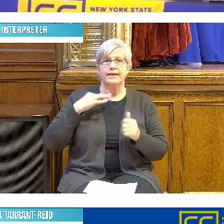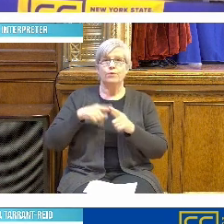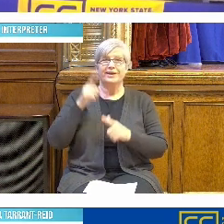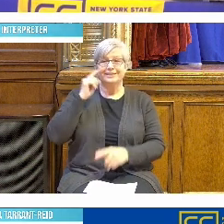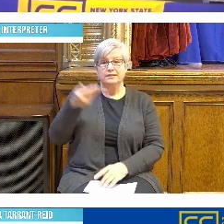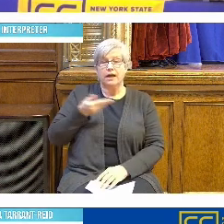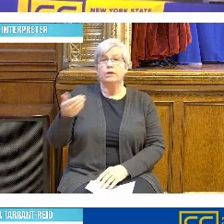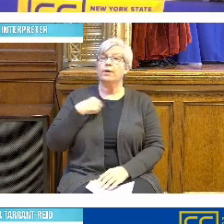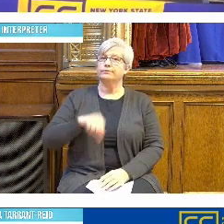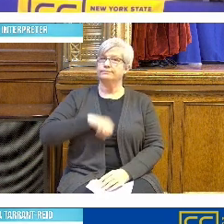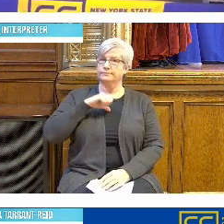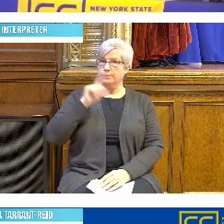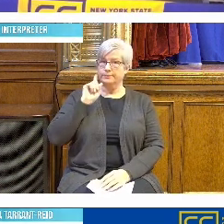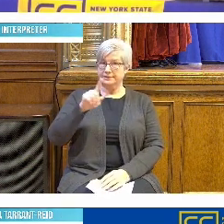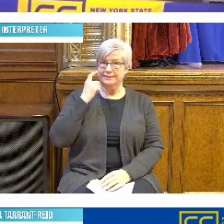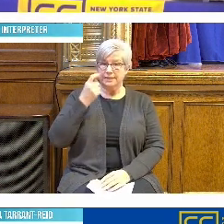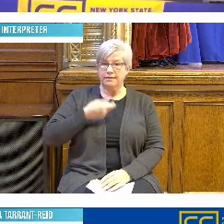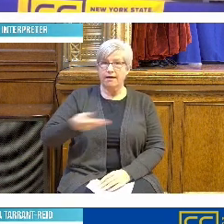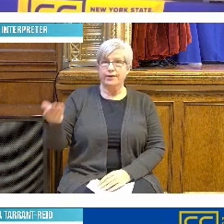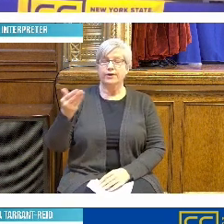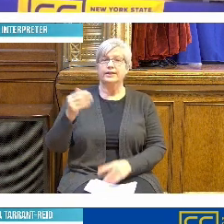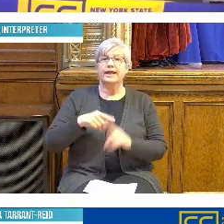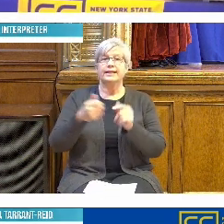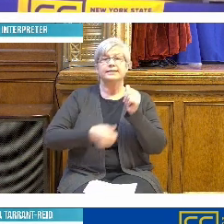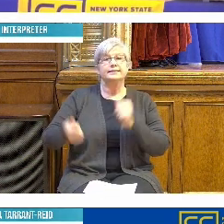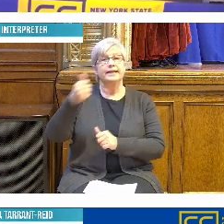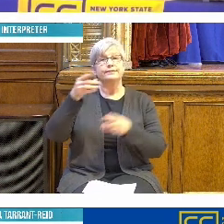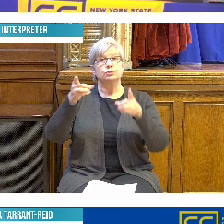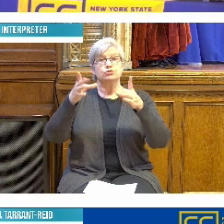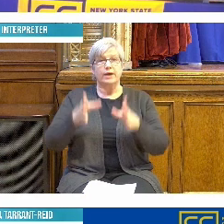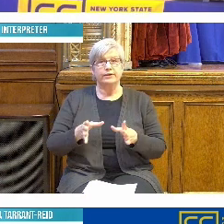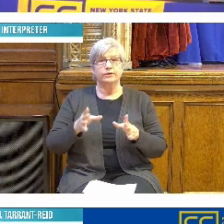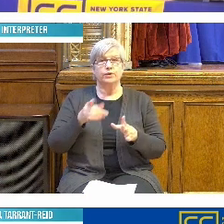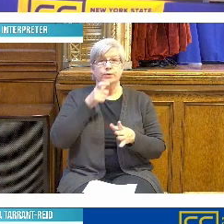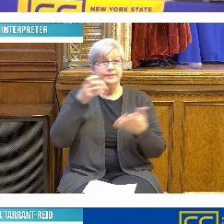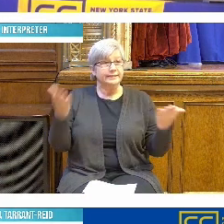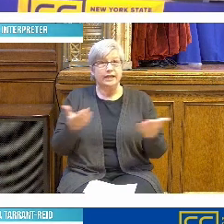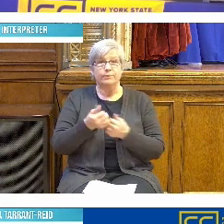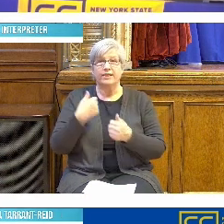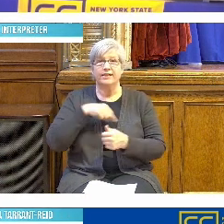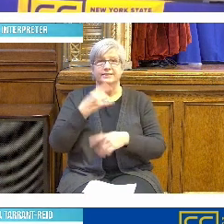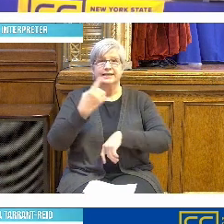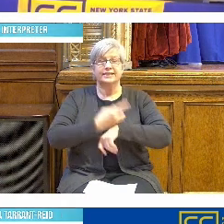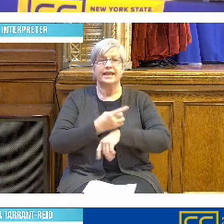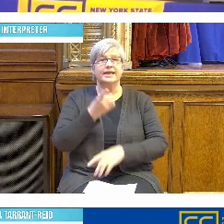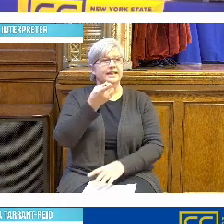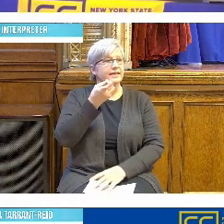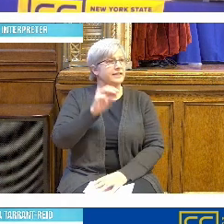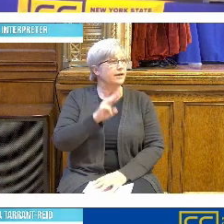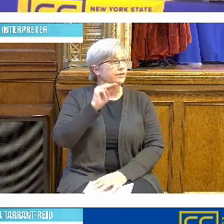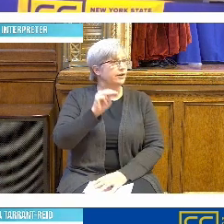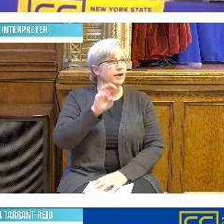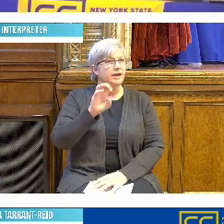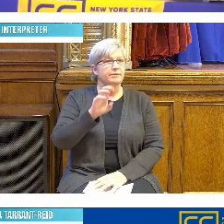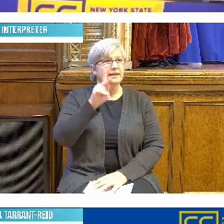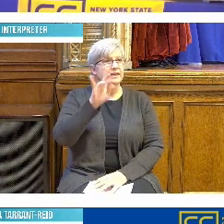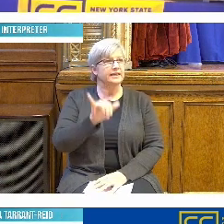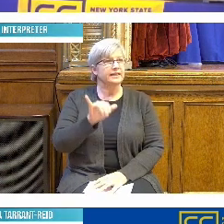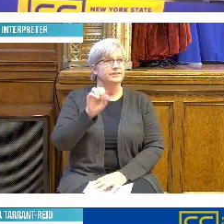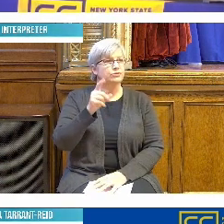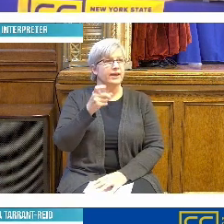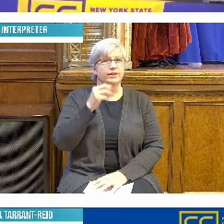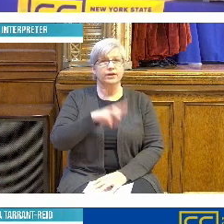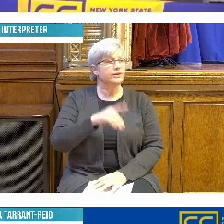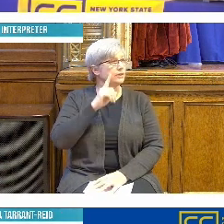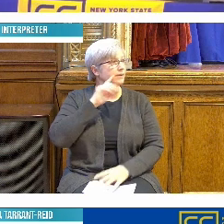are very proud that we just hired an executive director who is here with us today, Dr. McKinney Chisholm-Straker. If you would